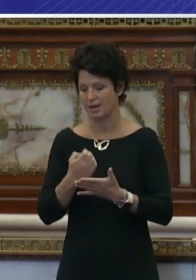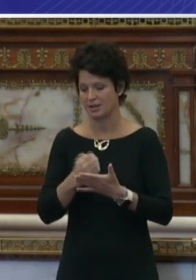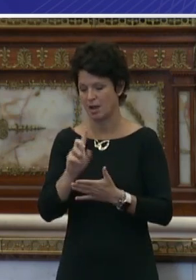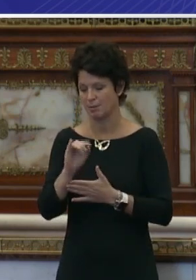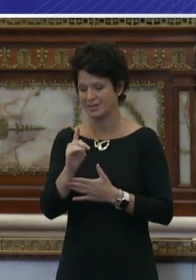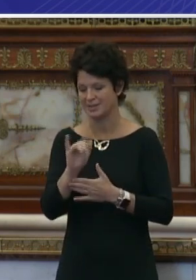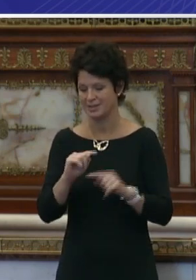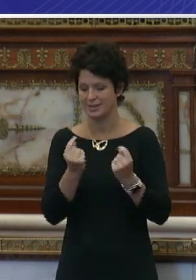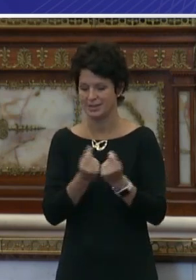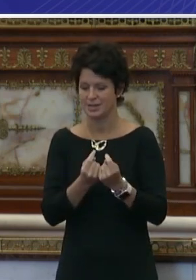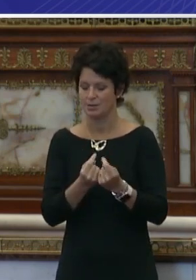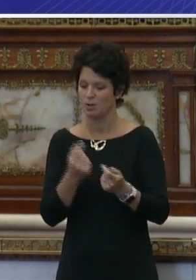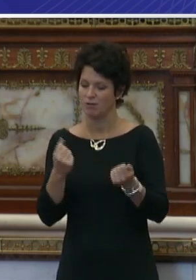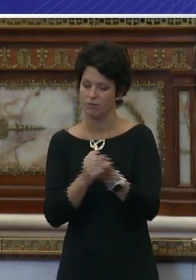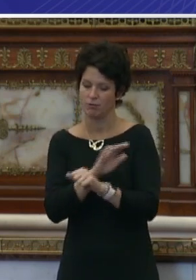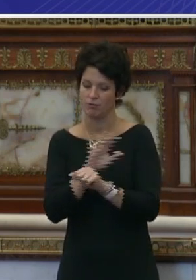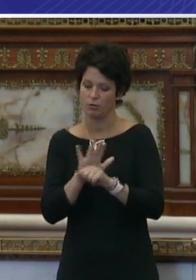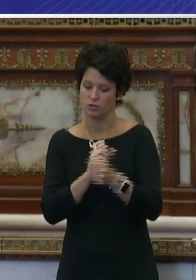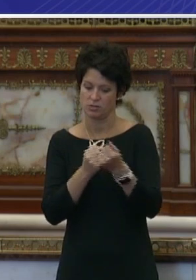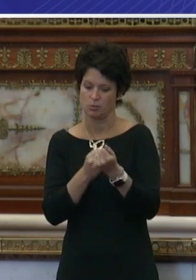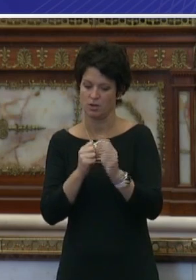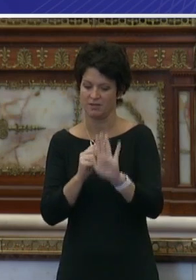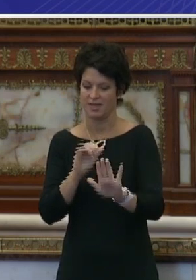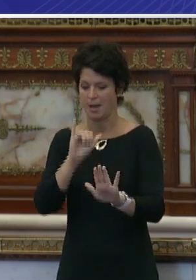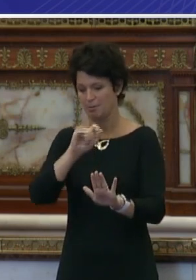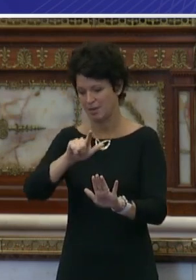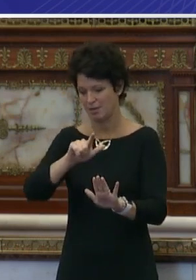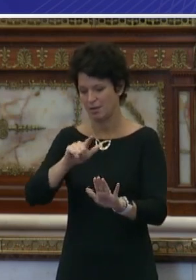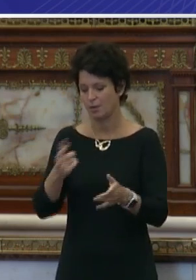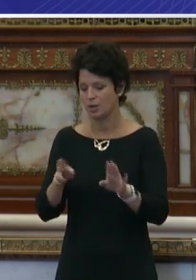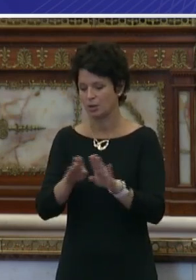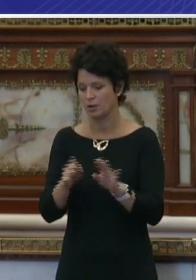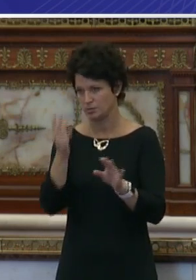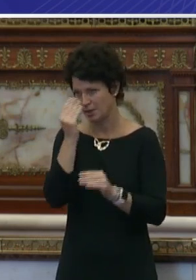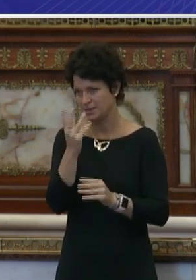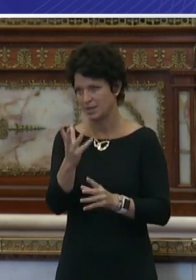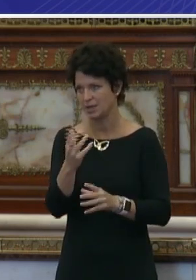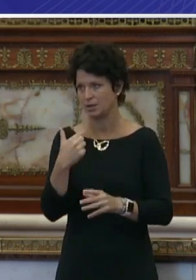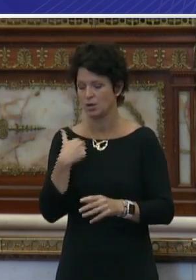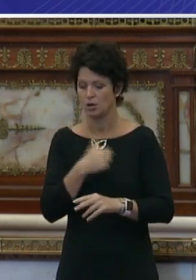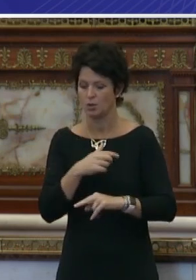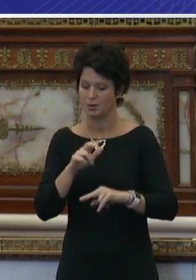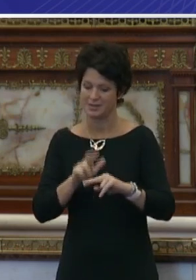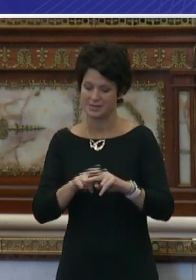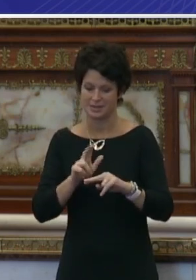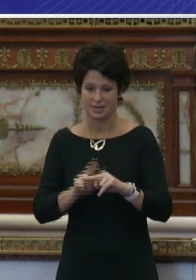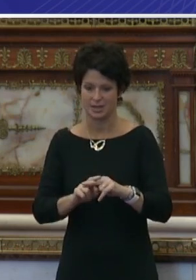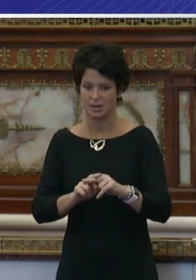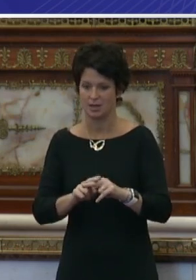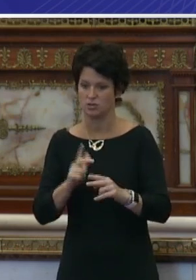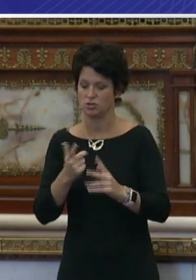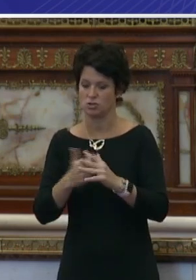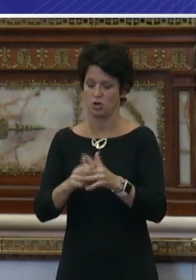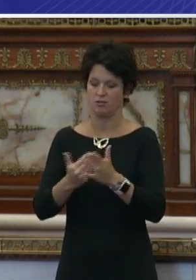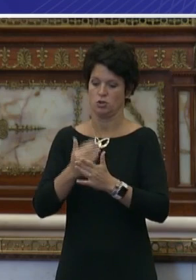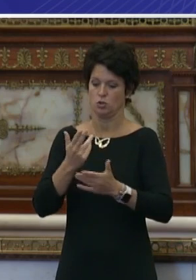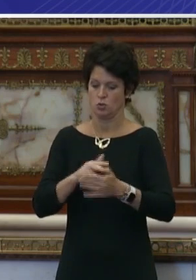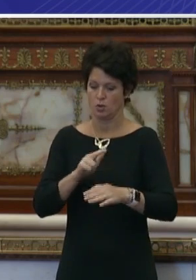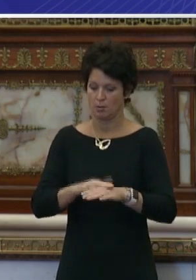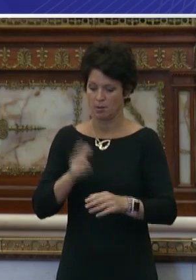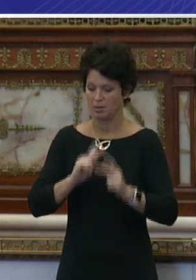team, we stand in full support of this bill. And let me just close by saying that we sit at the precipice of a new normal. Many